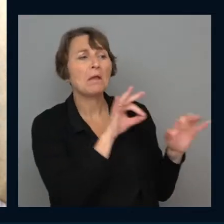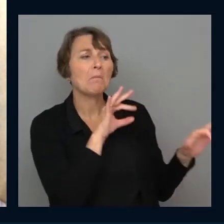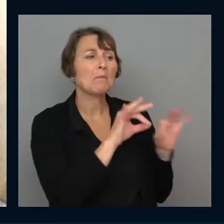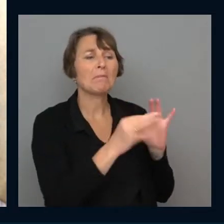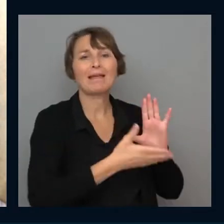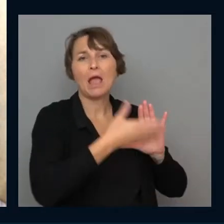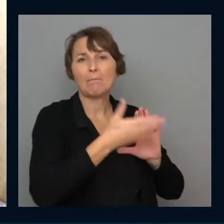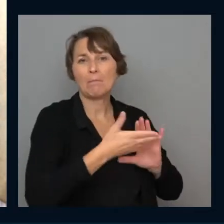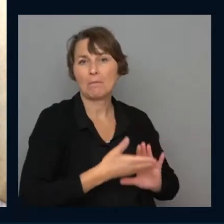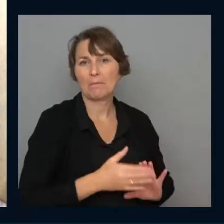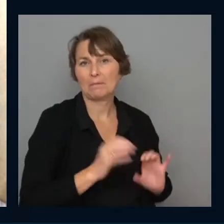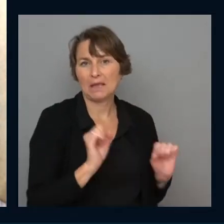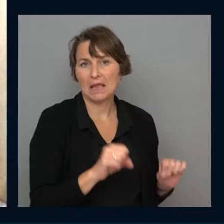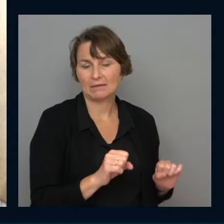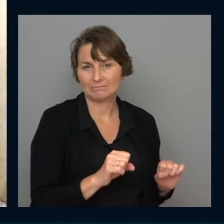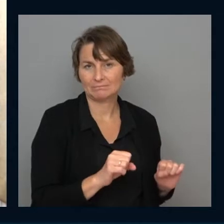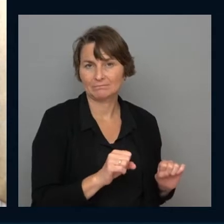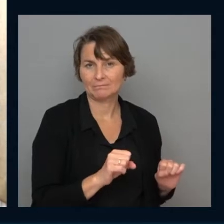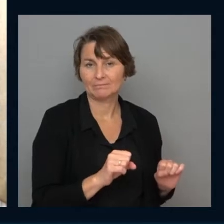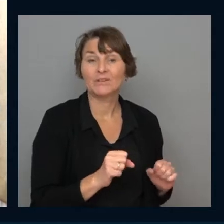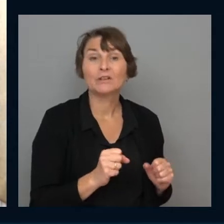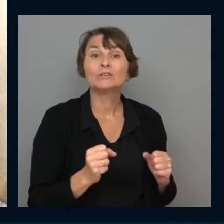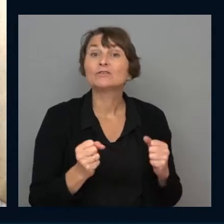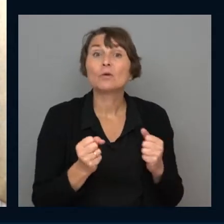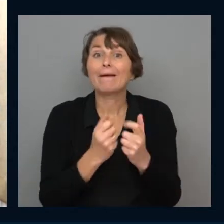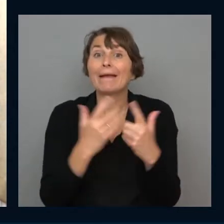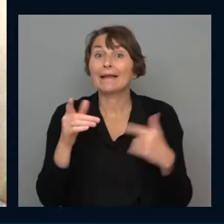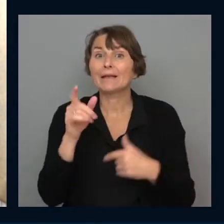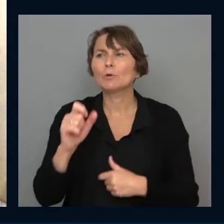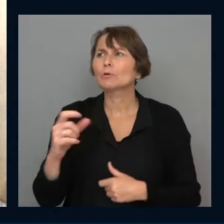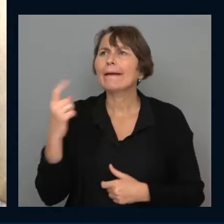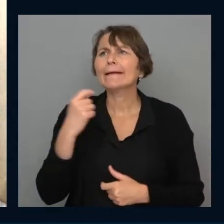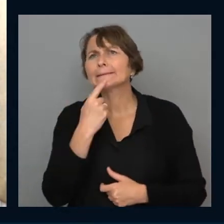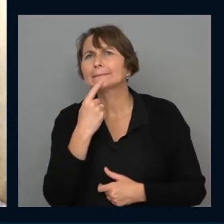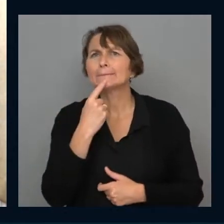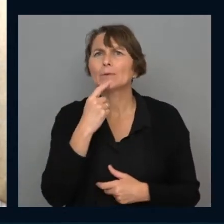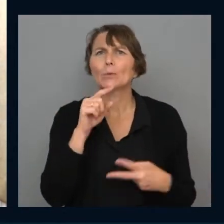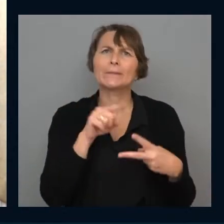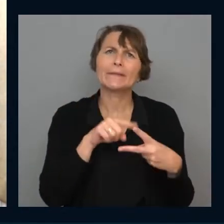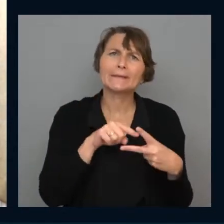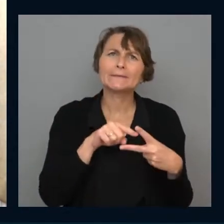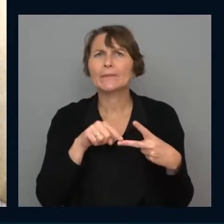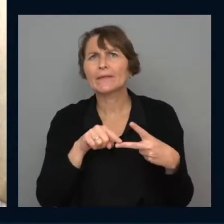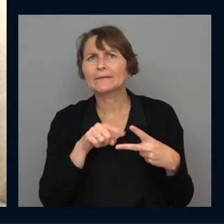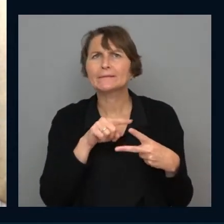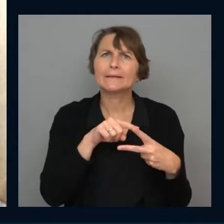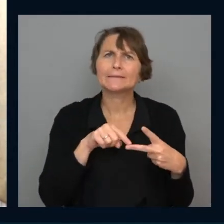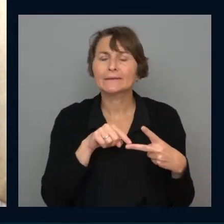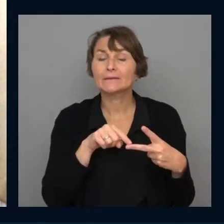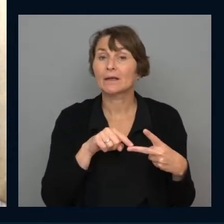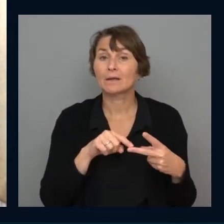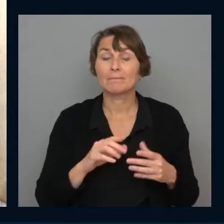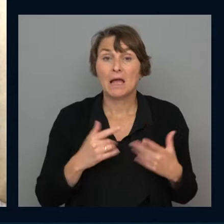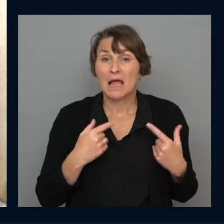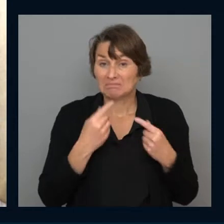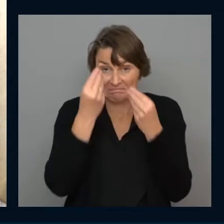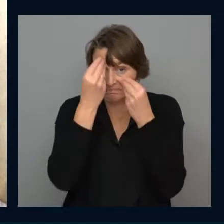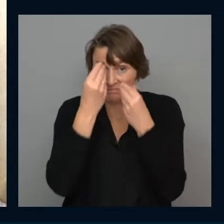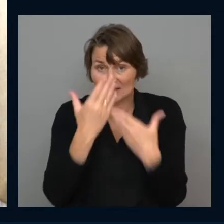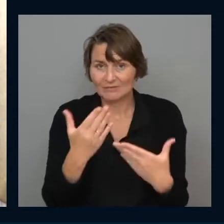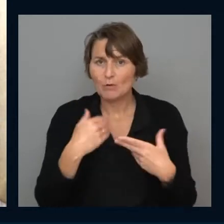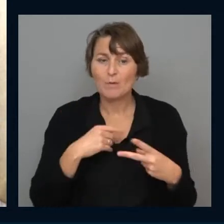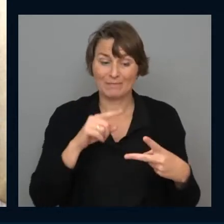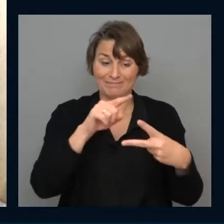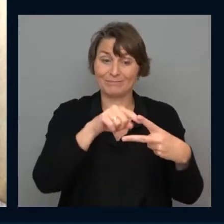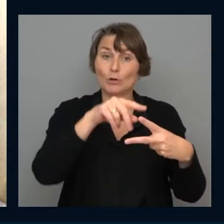demo. So when people always ask me, which one should I use for my application, I tell them, you know what, these are different tools.